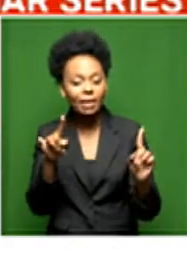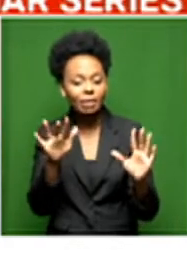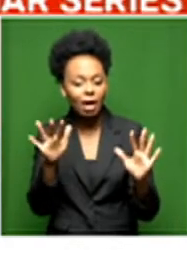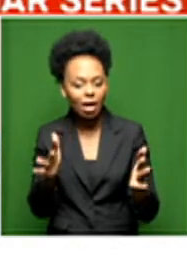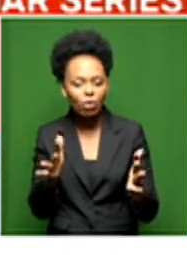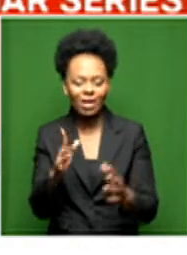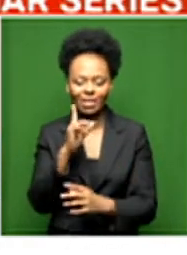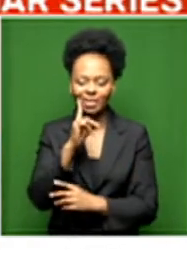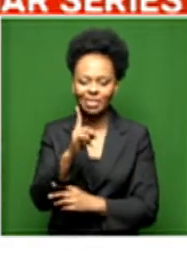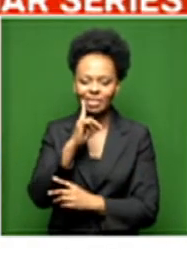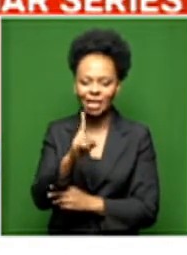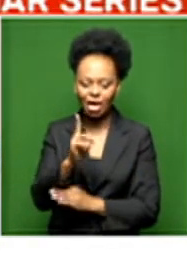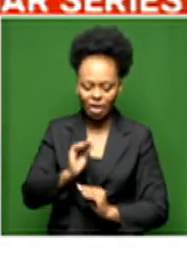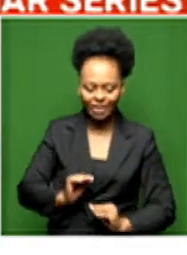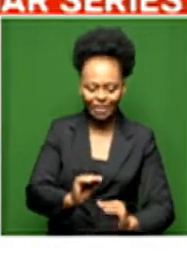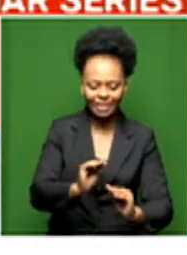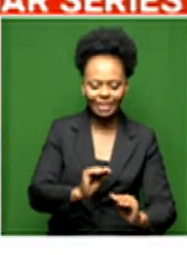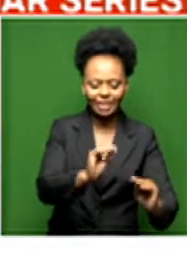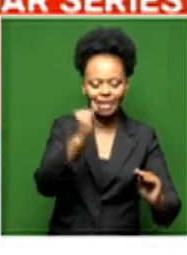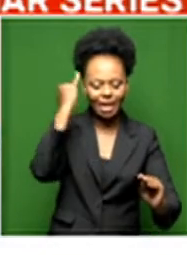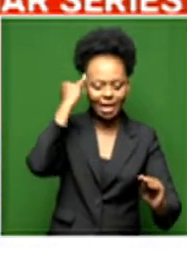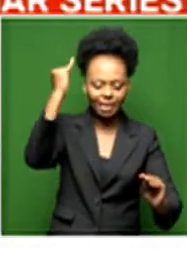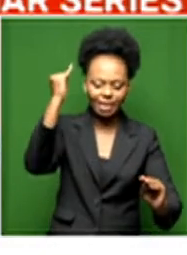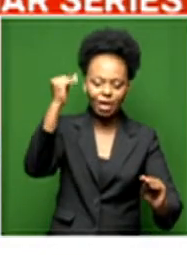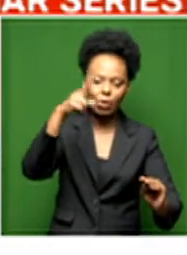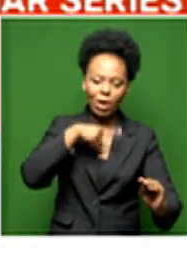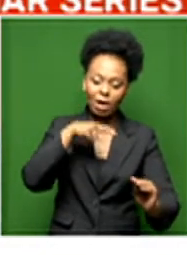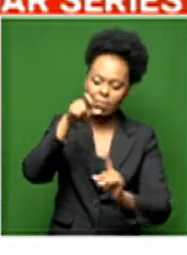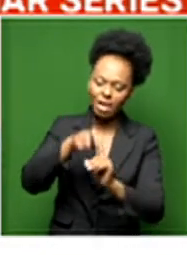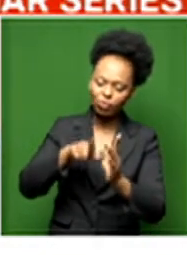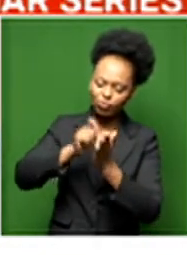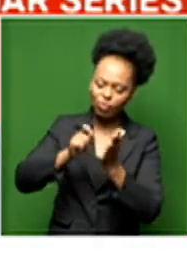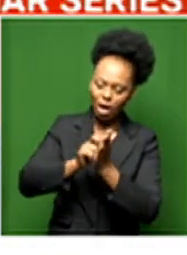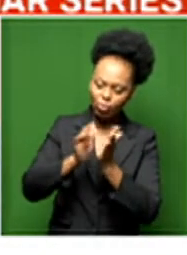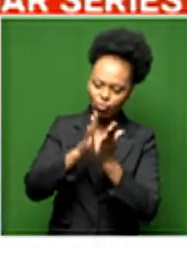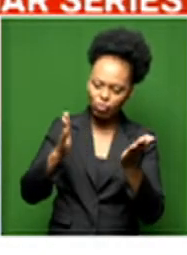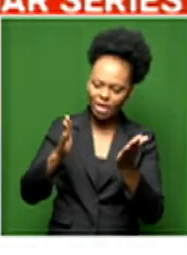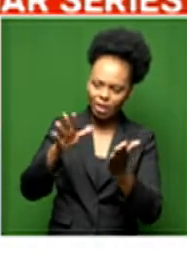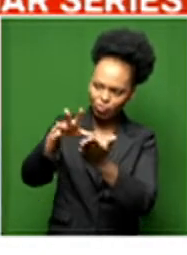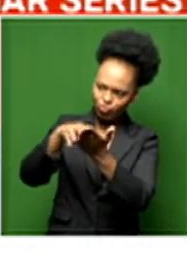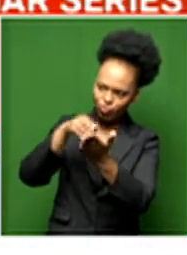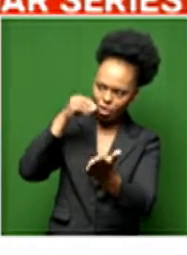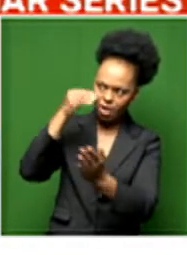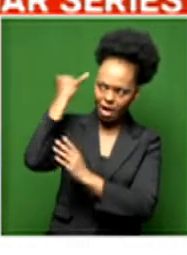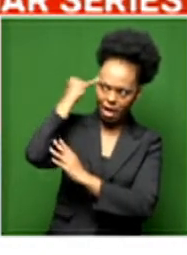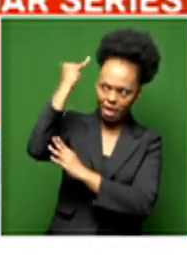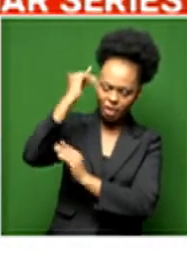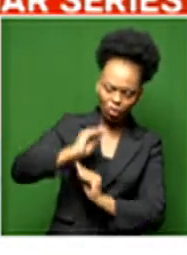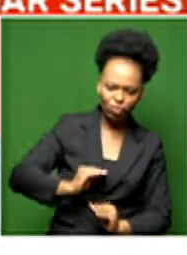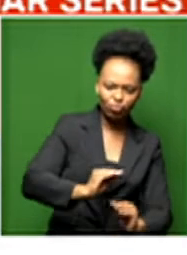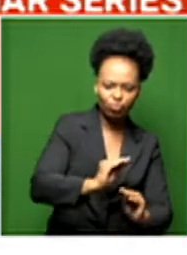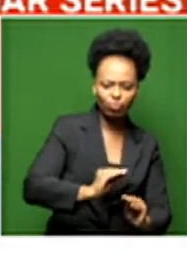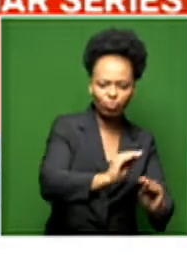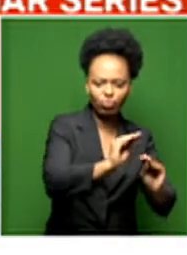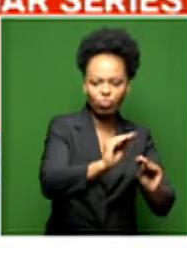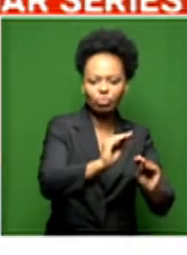the ideas of people who have written books before, taking it from their memos and from their